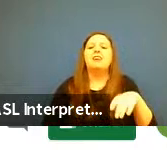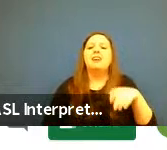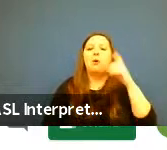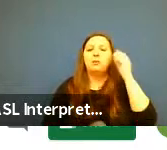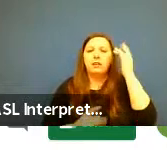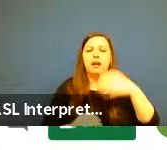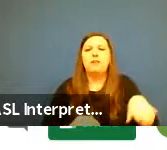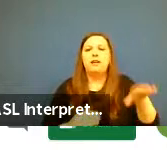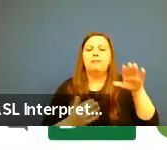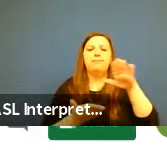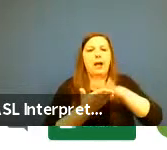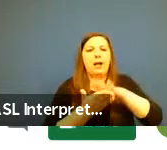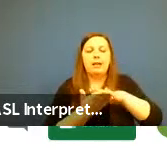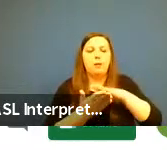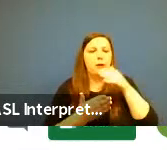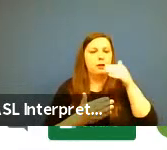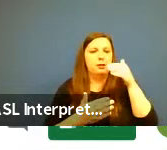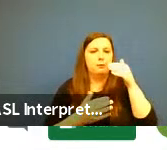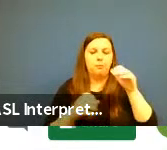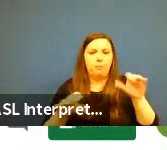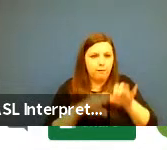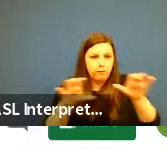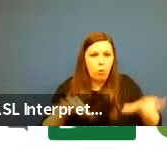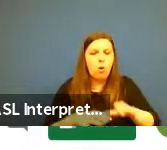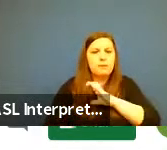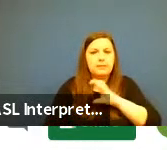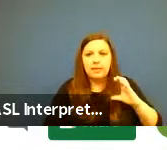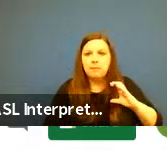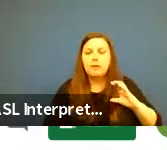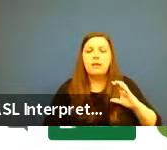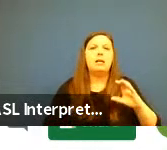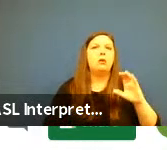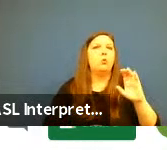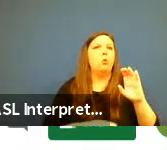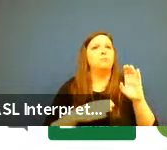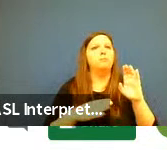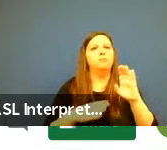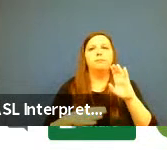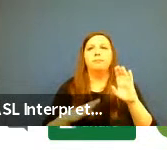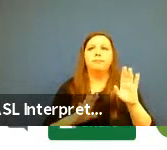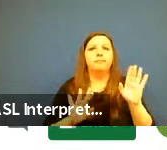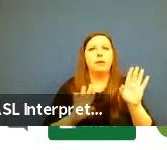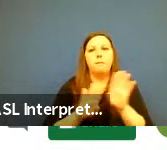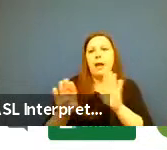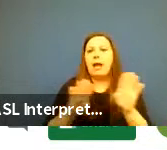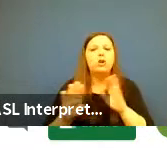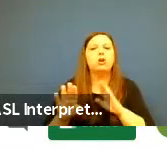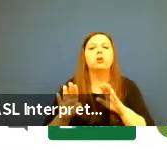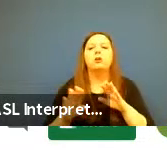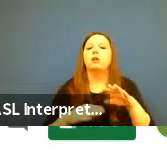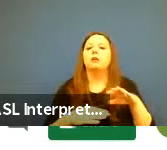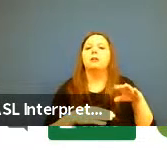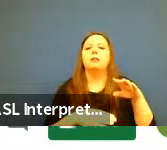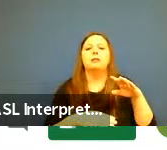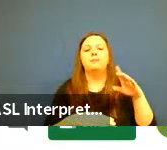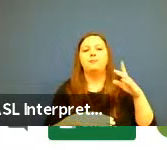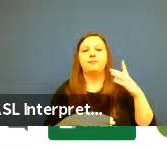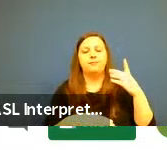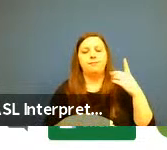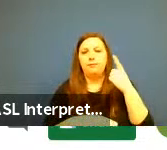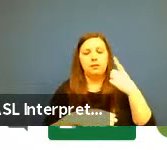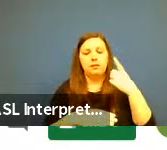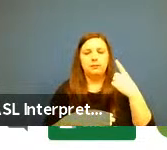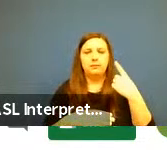performance committee, and then a behavior discipline committee to look at the data for that.